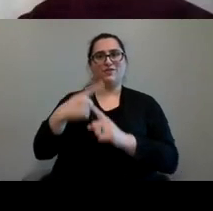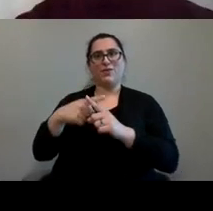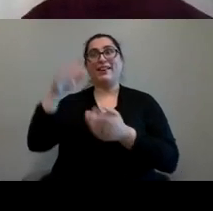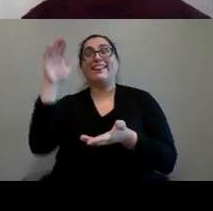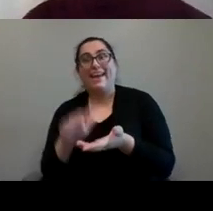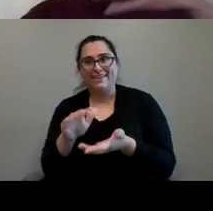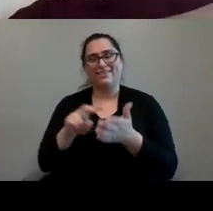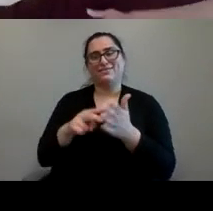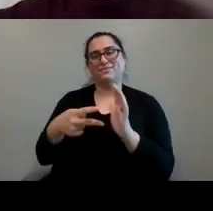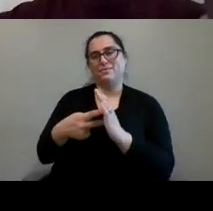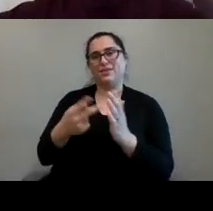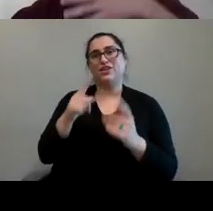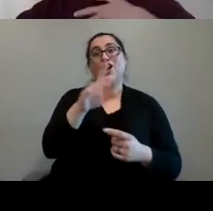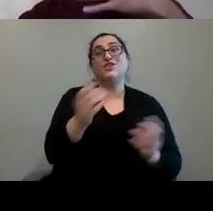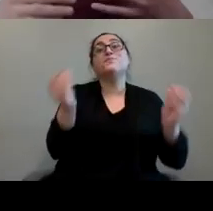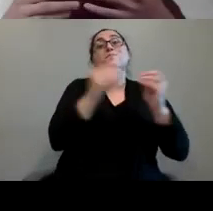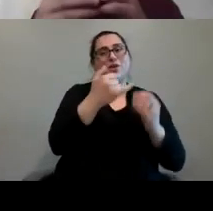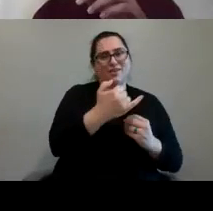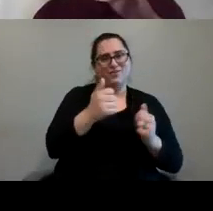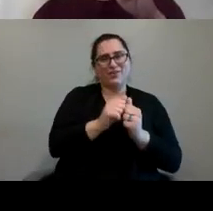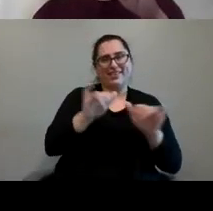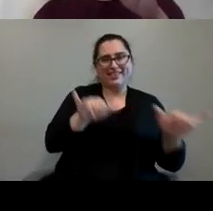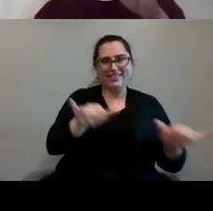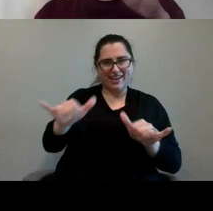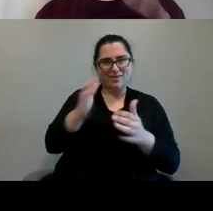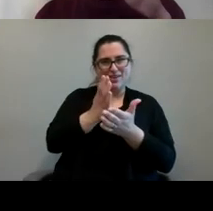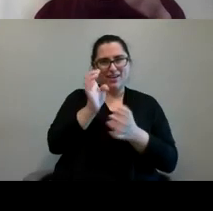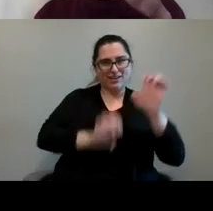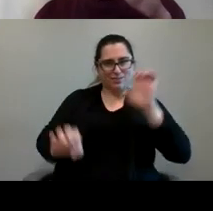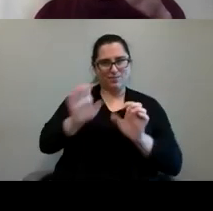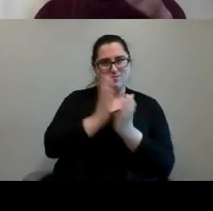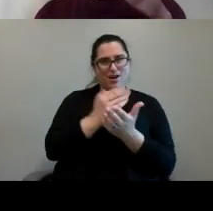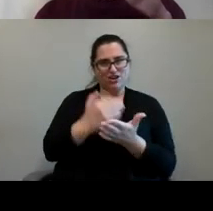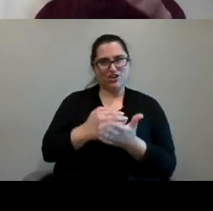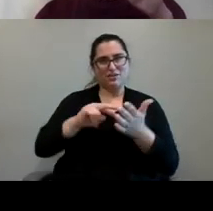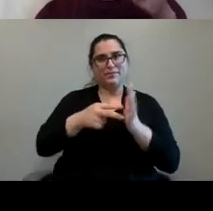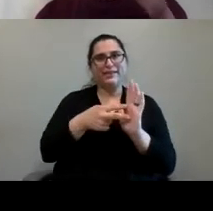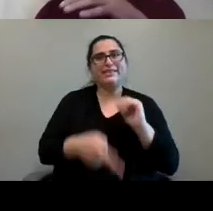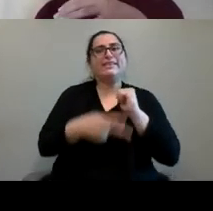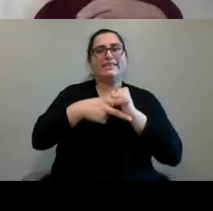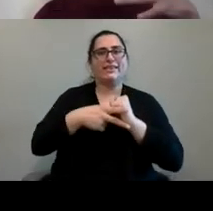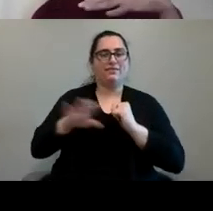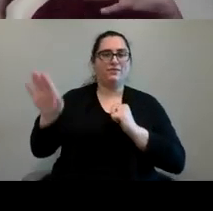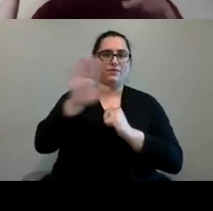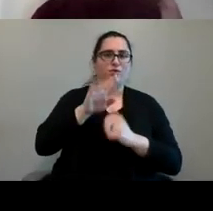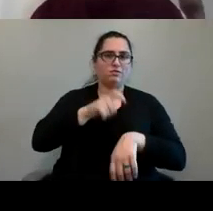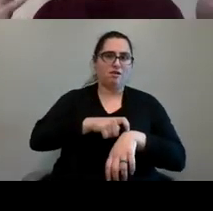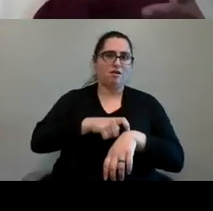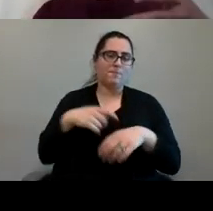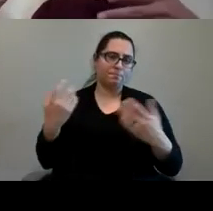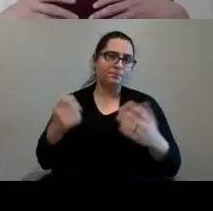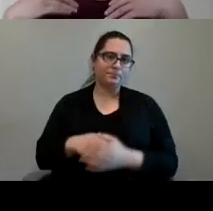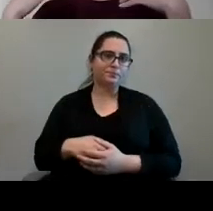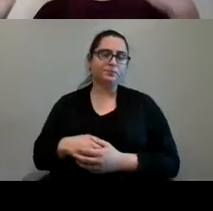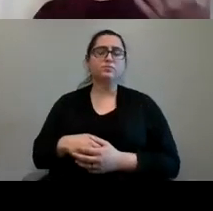screen 100 more antibodies using the same experimental budget. Or something that we really wanted, or the 2